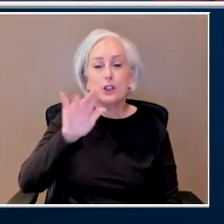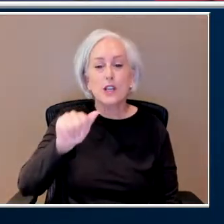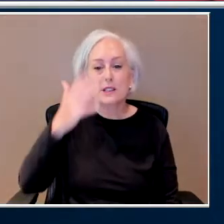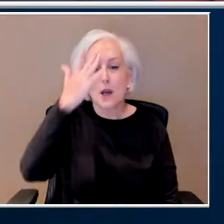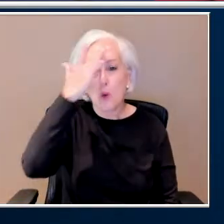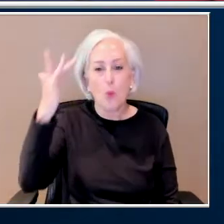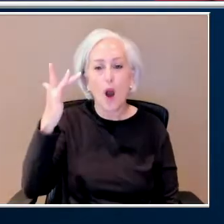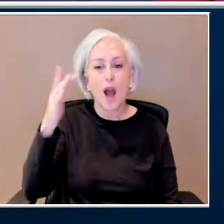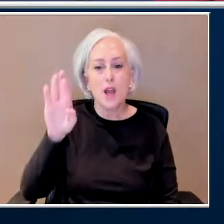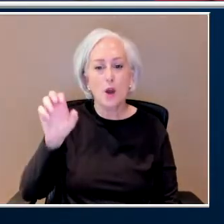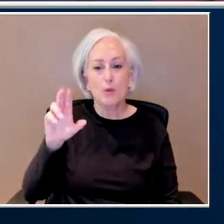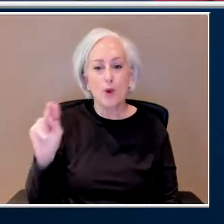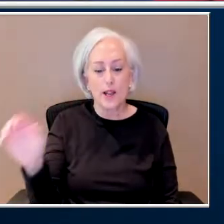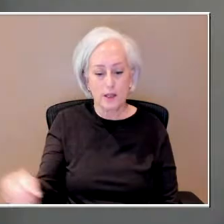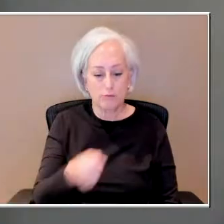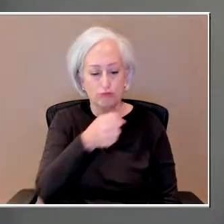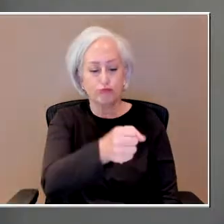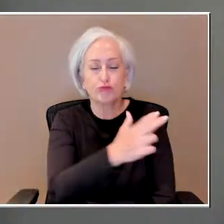past December?